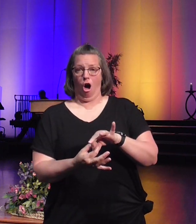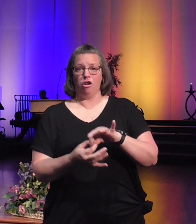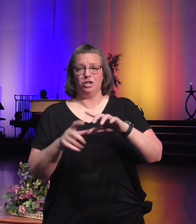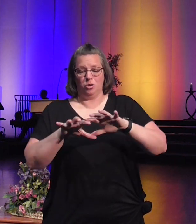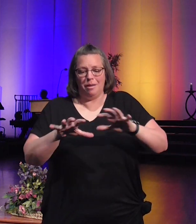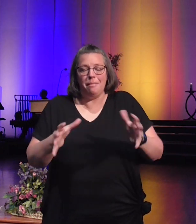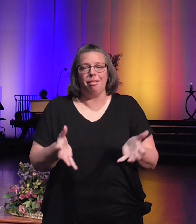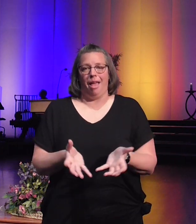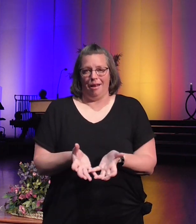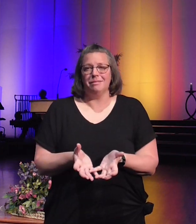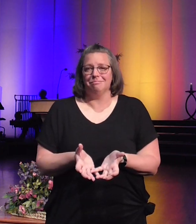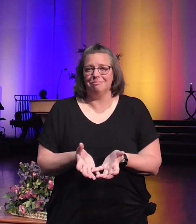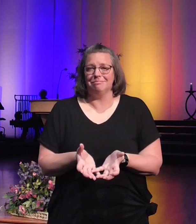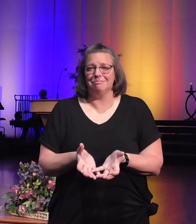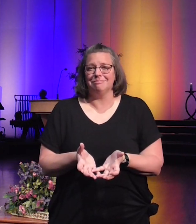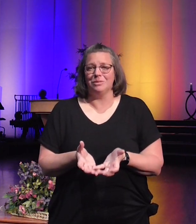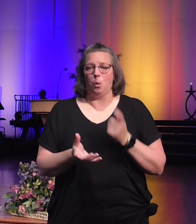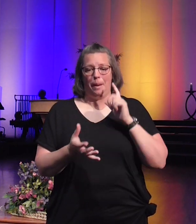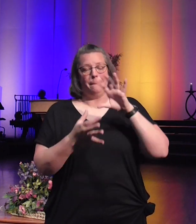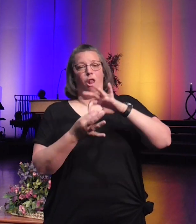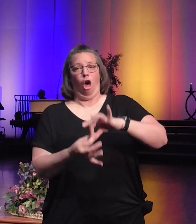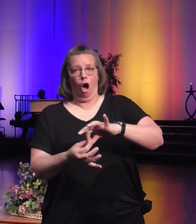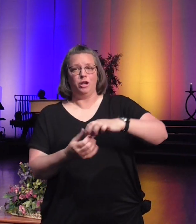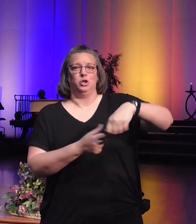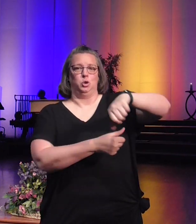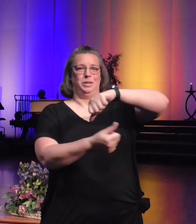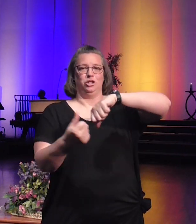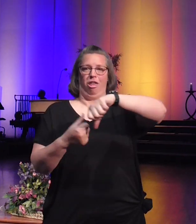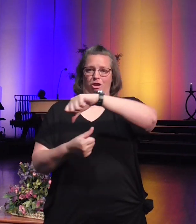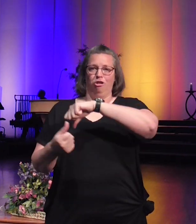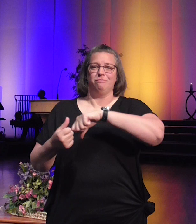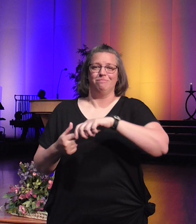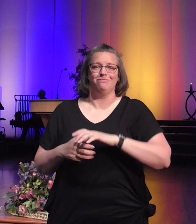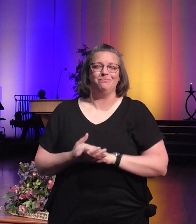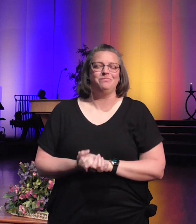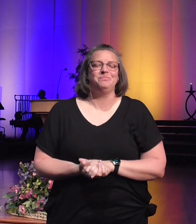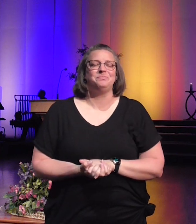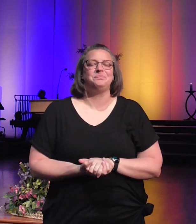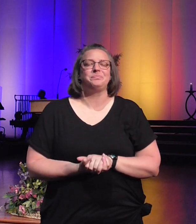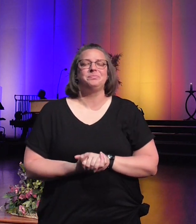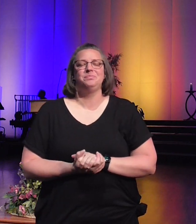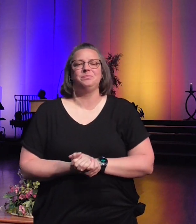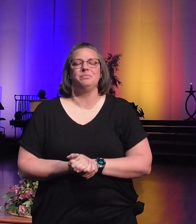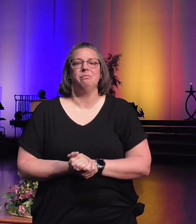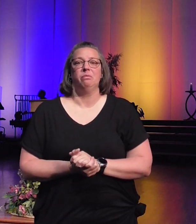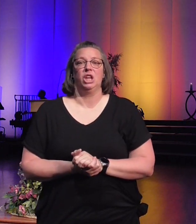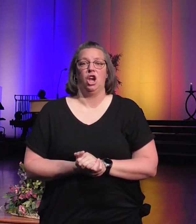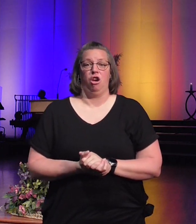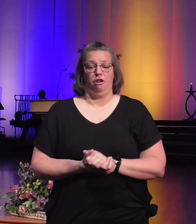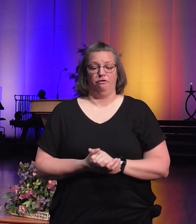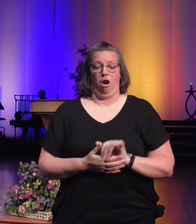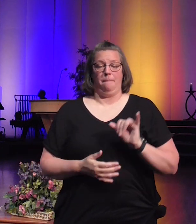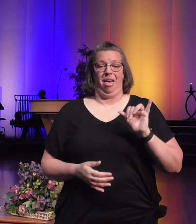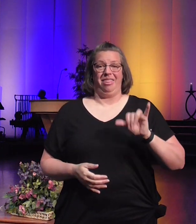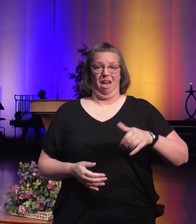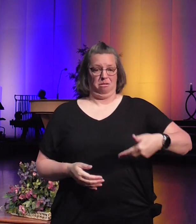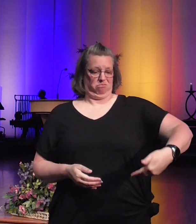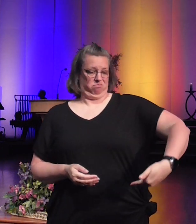this planet. And we belong to each other. And it's from this inner